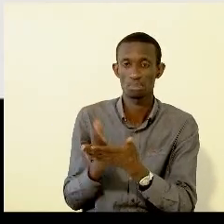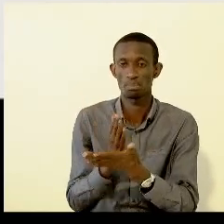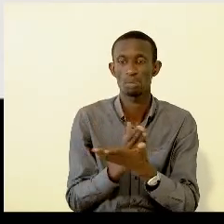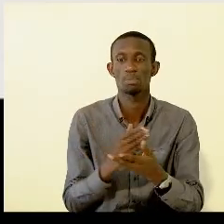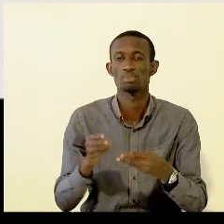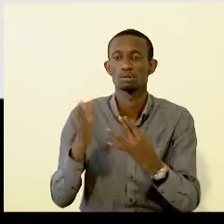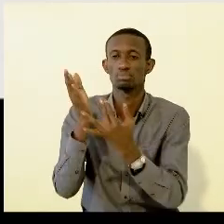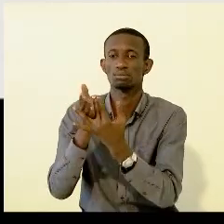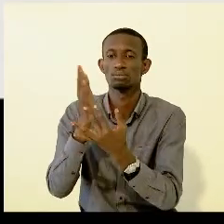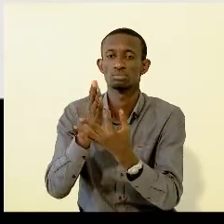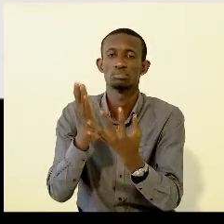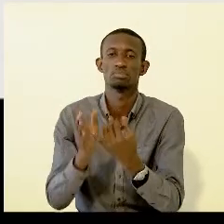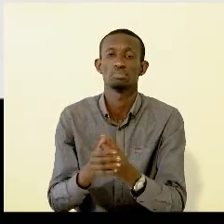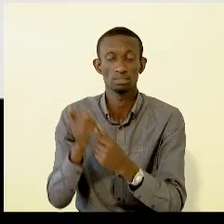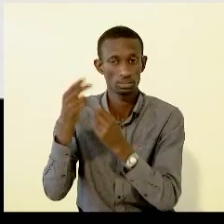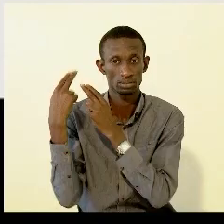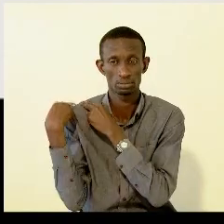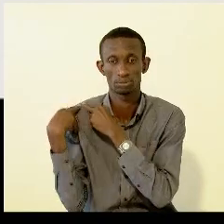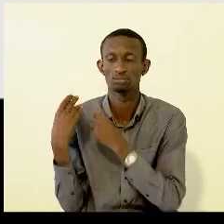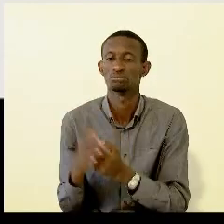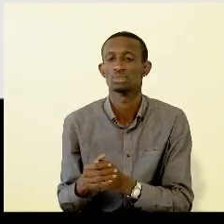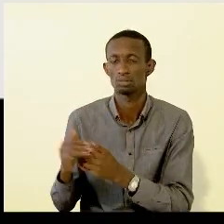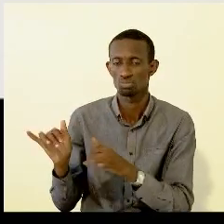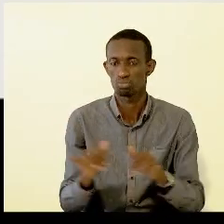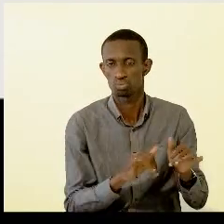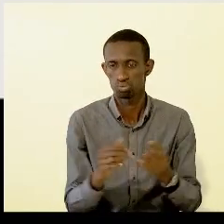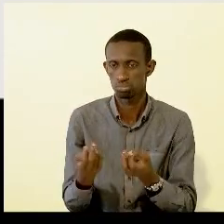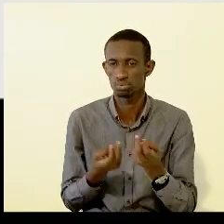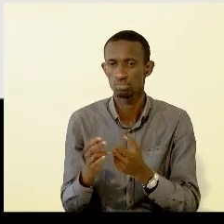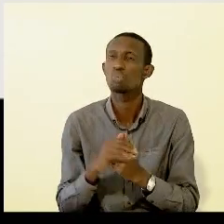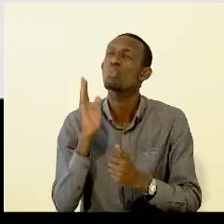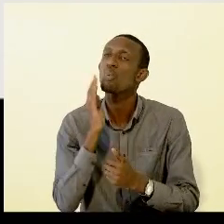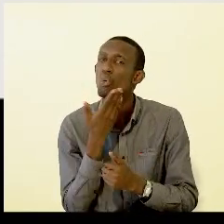these are responsible for transporting